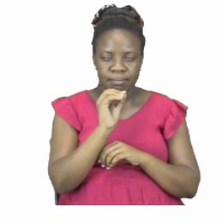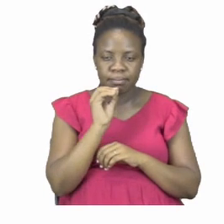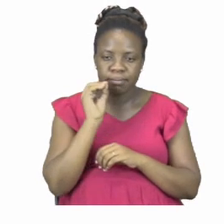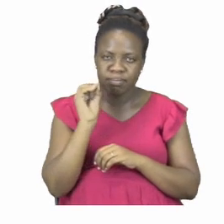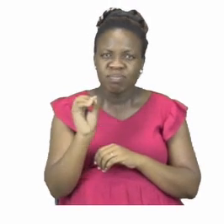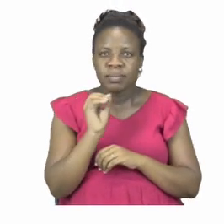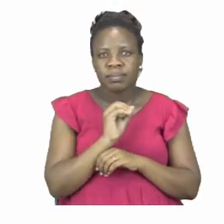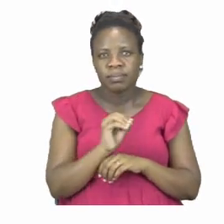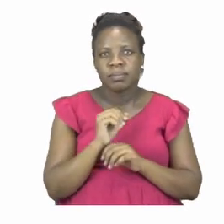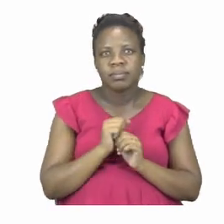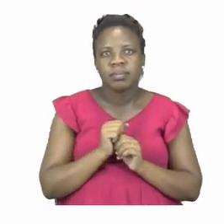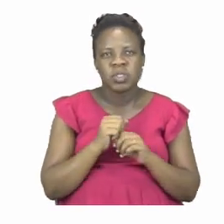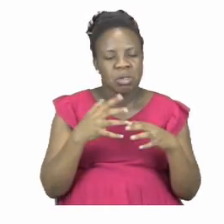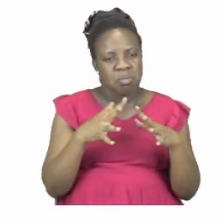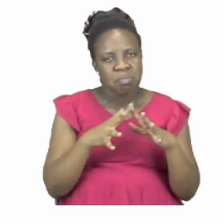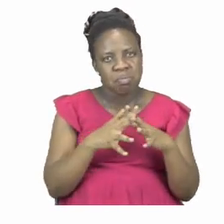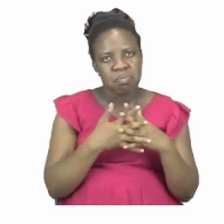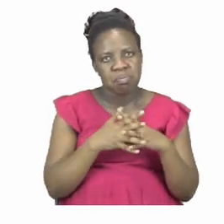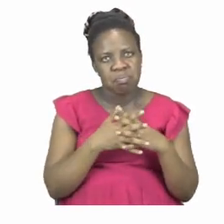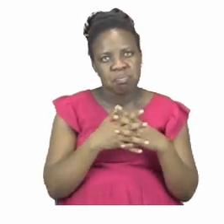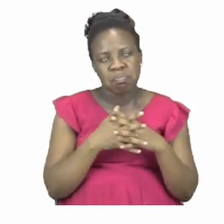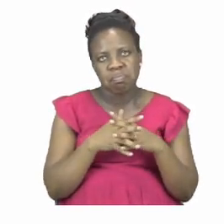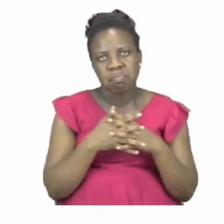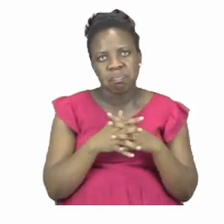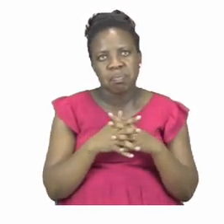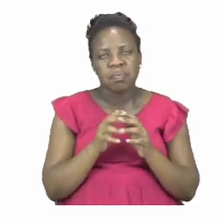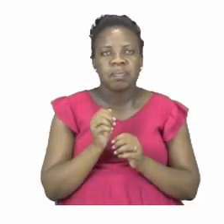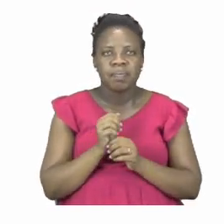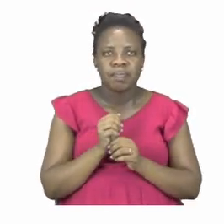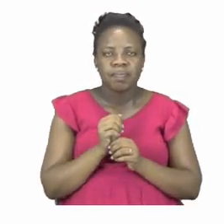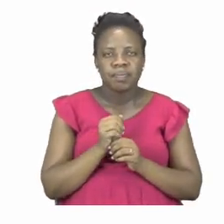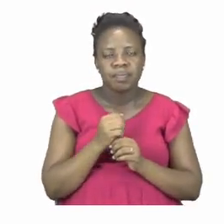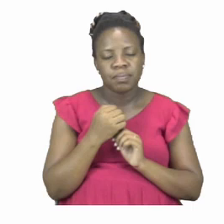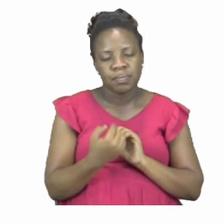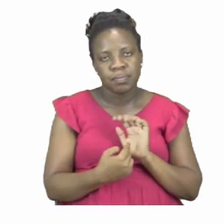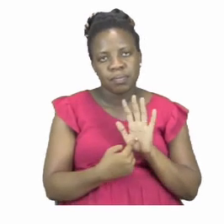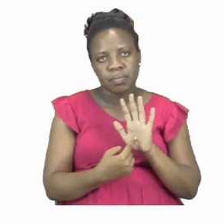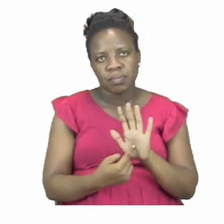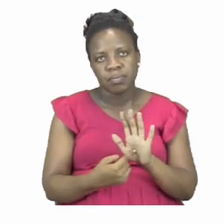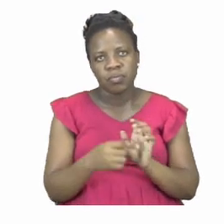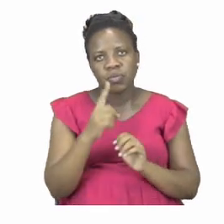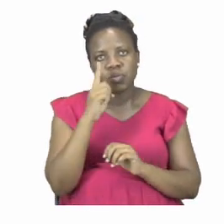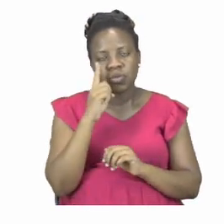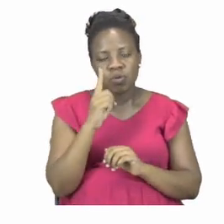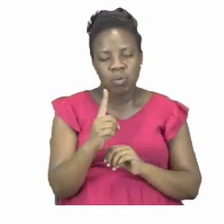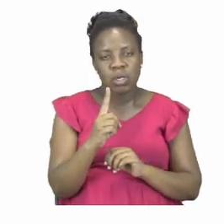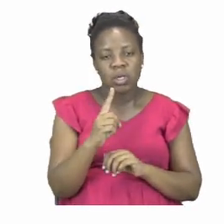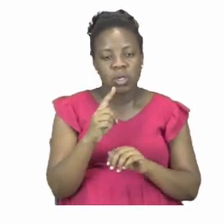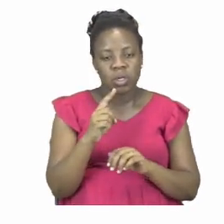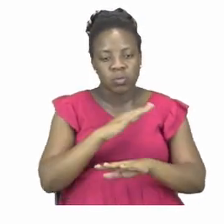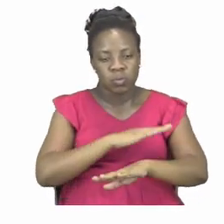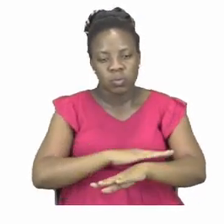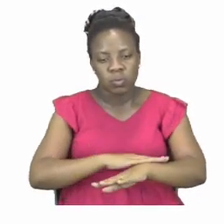have a mixture of where the number is missing. So today, I'm only going to show you one way to find that